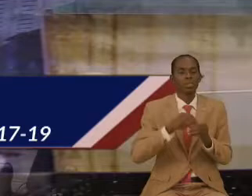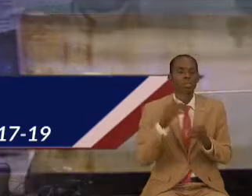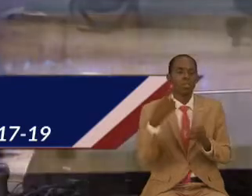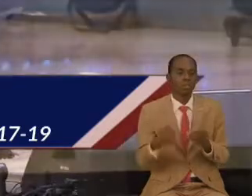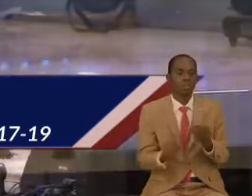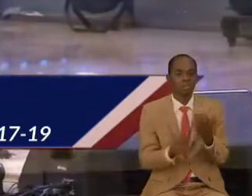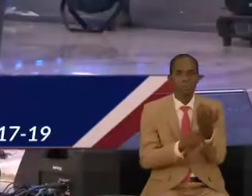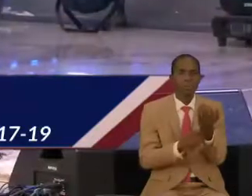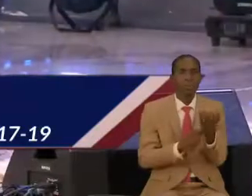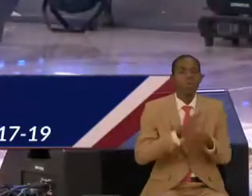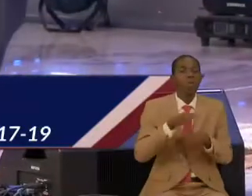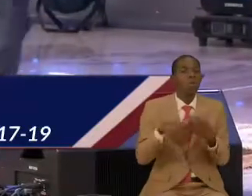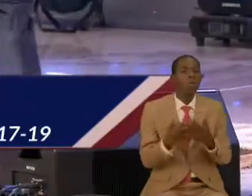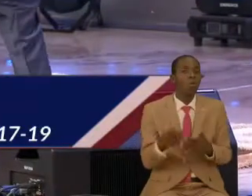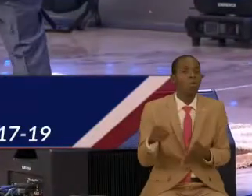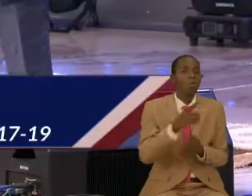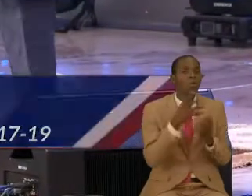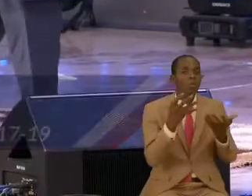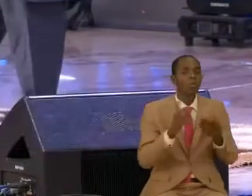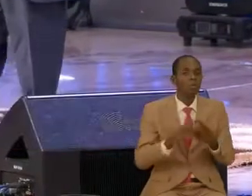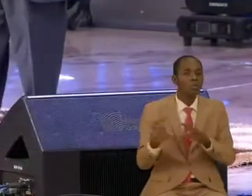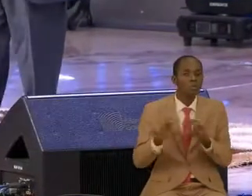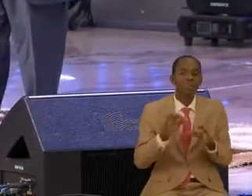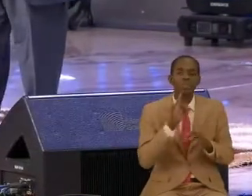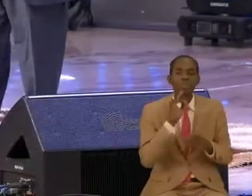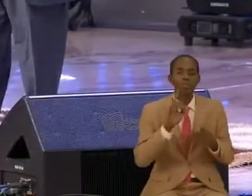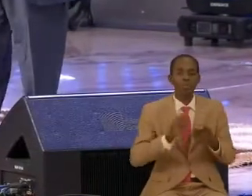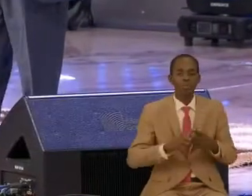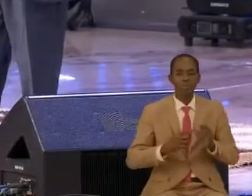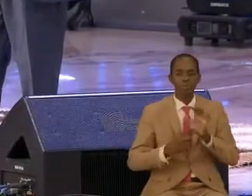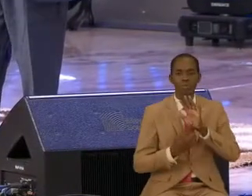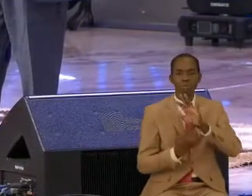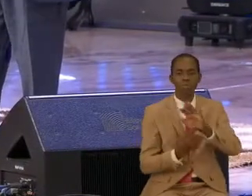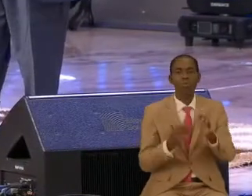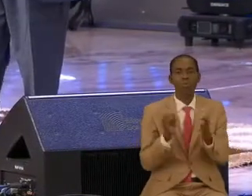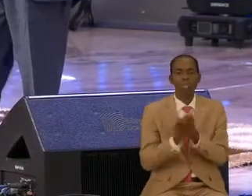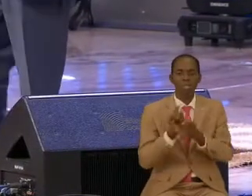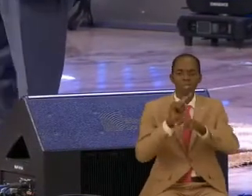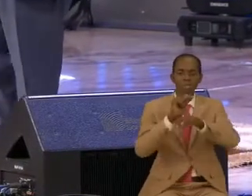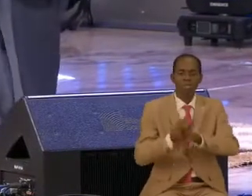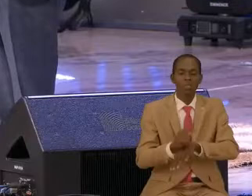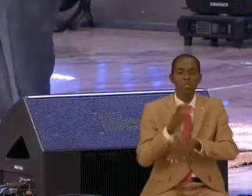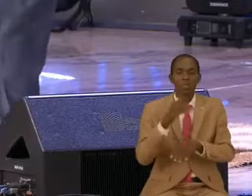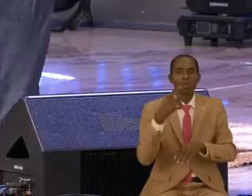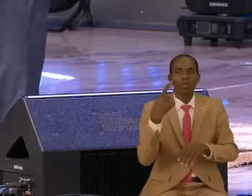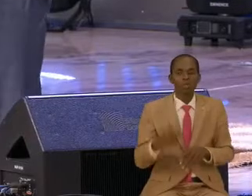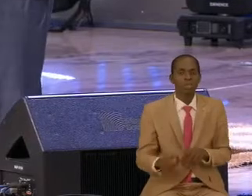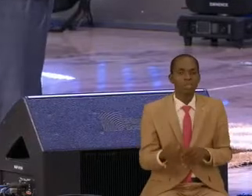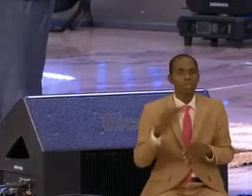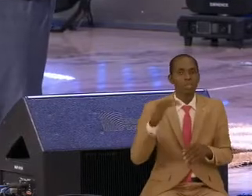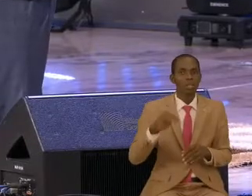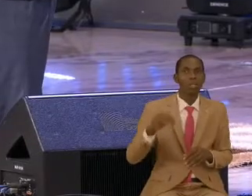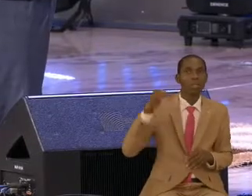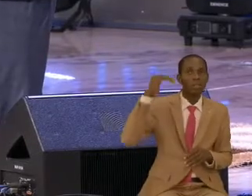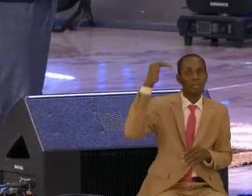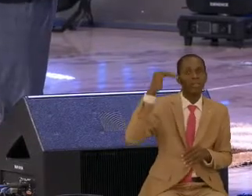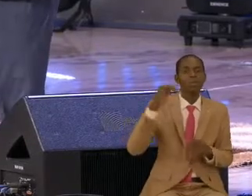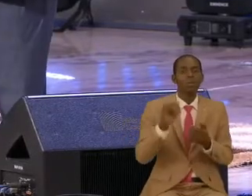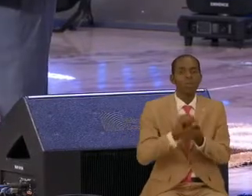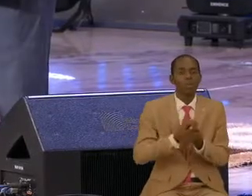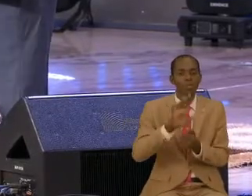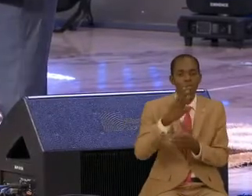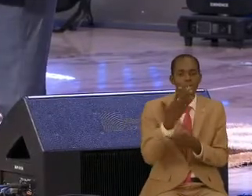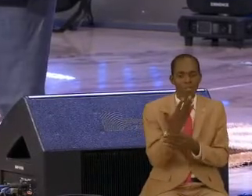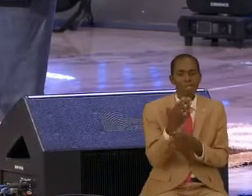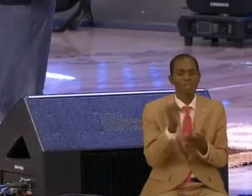All they want to do is to emphasize the tradition of the elders. wash your hands, that's flesh, and